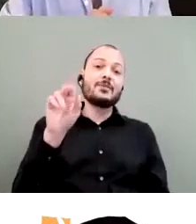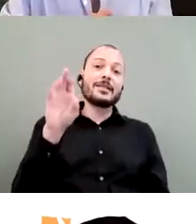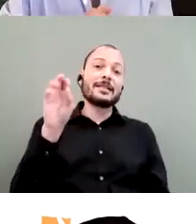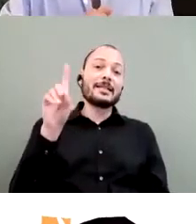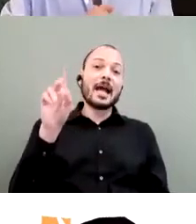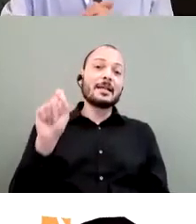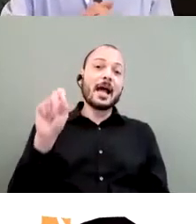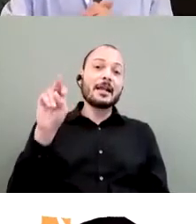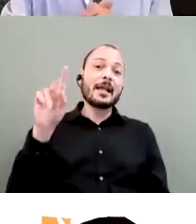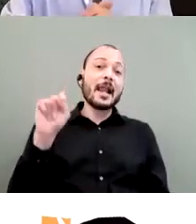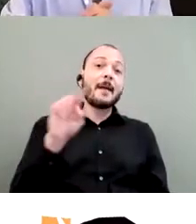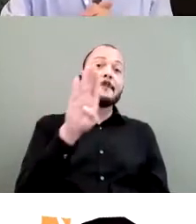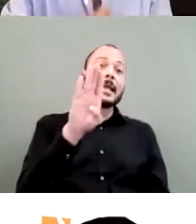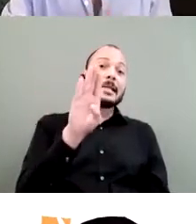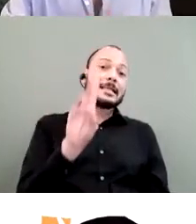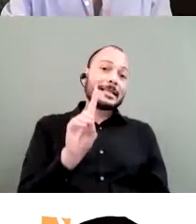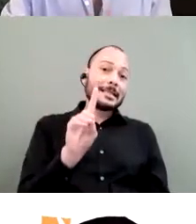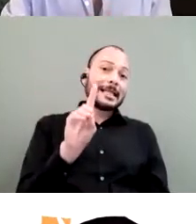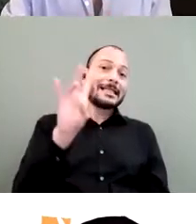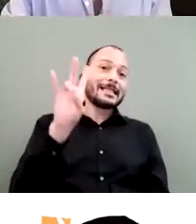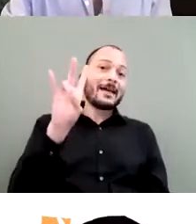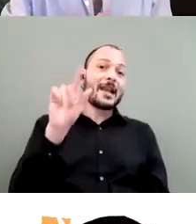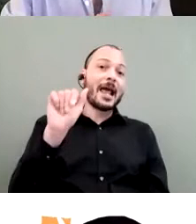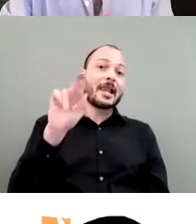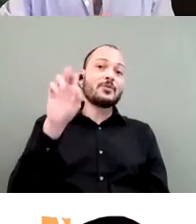bd7@lausd.net. Thank you